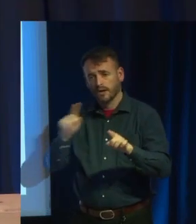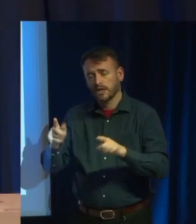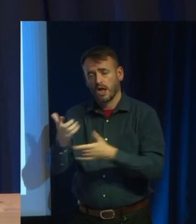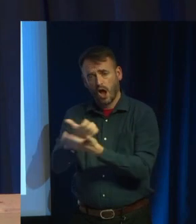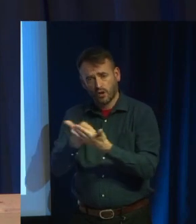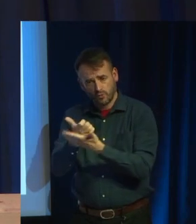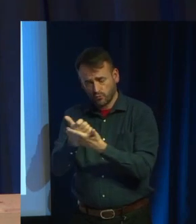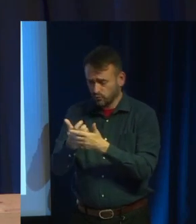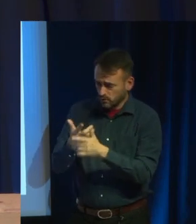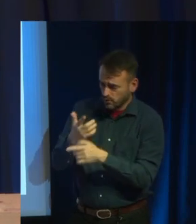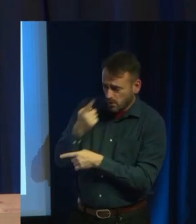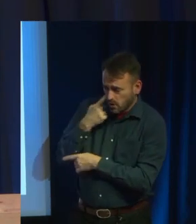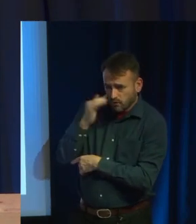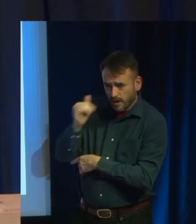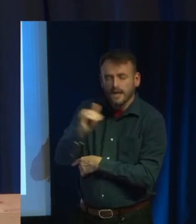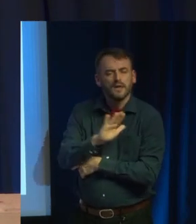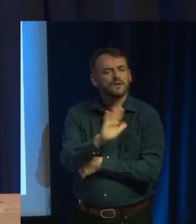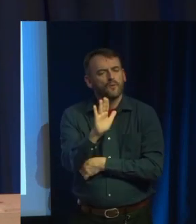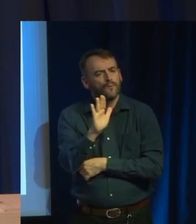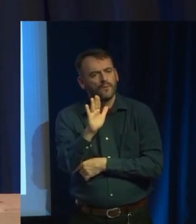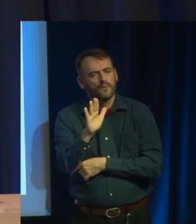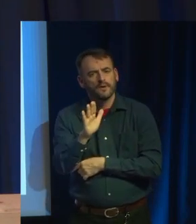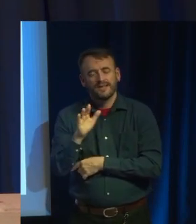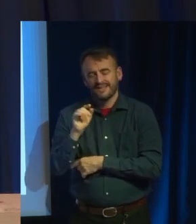And we were like, no, we don't want that. This is,